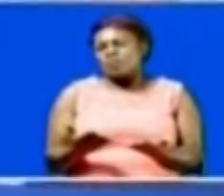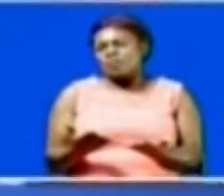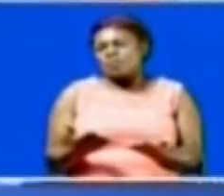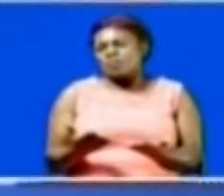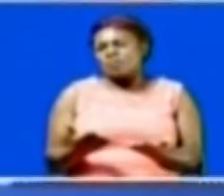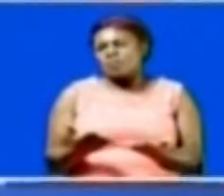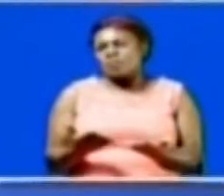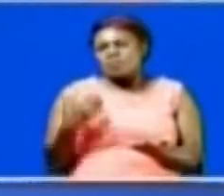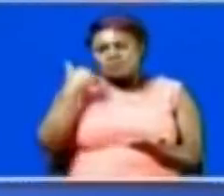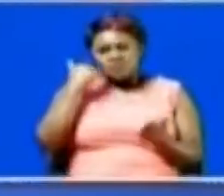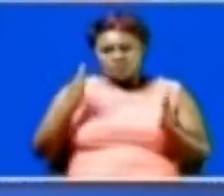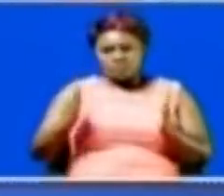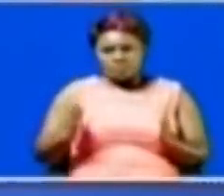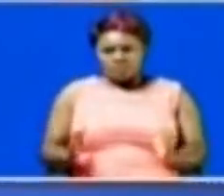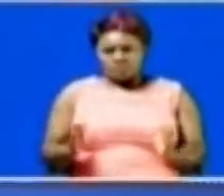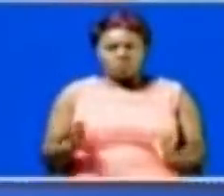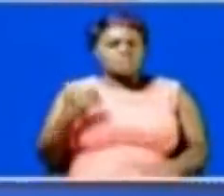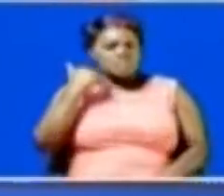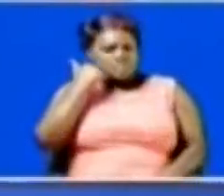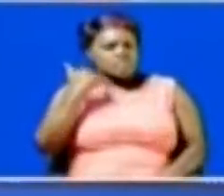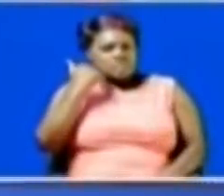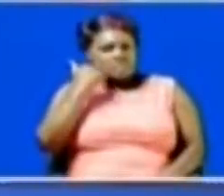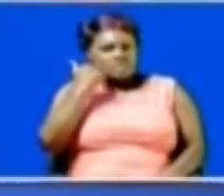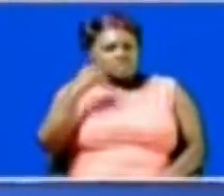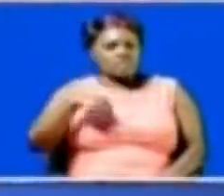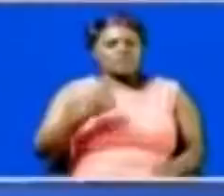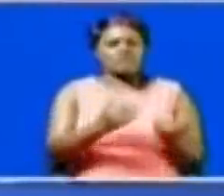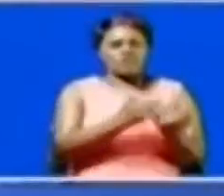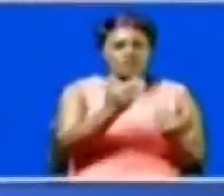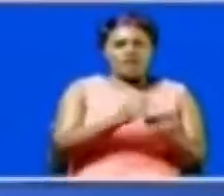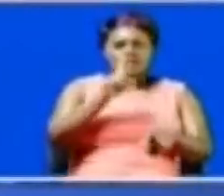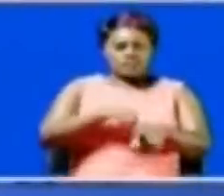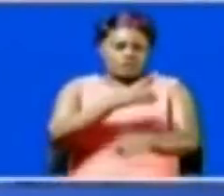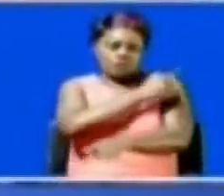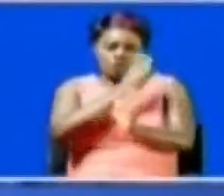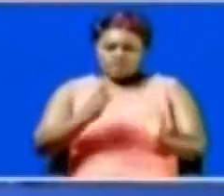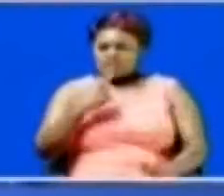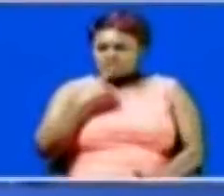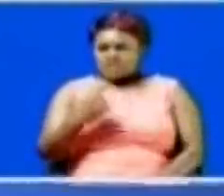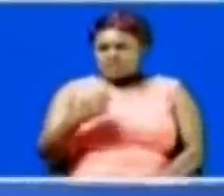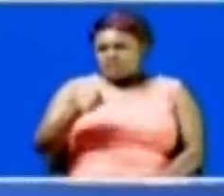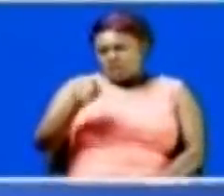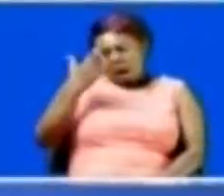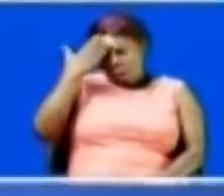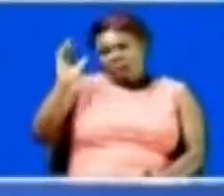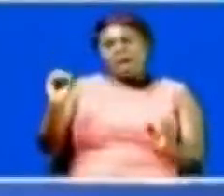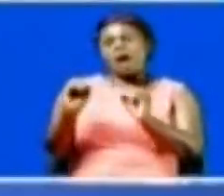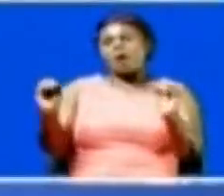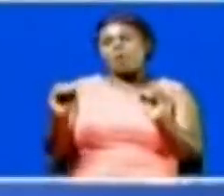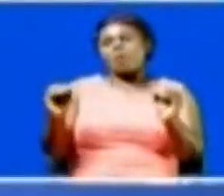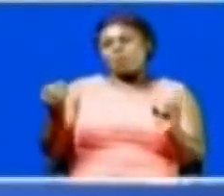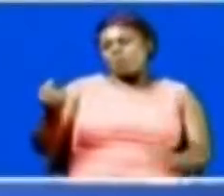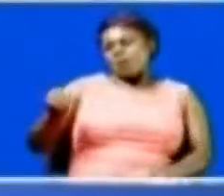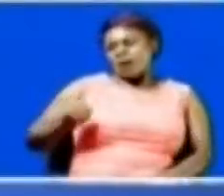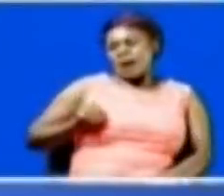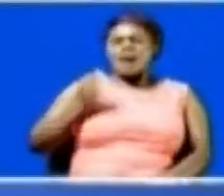The patient was not feeling well, and that's what we're attending to. And while the doctor maintains ignorance of the whole incident, the girl's